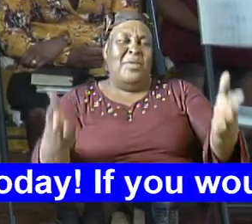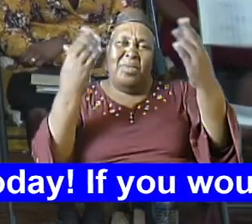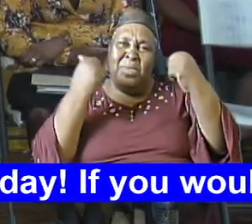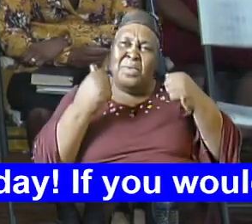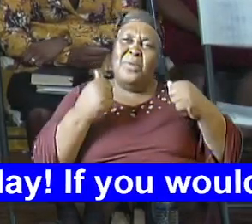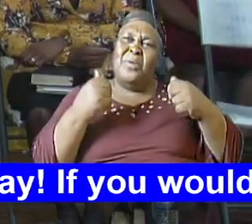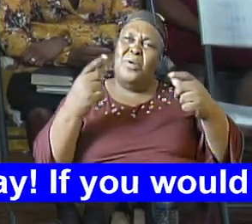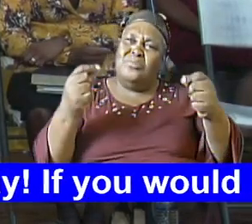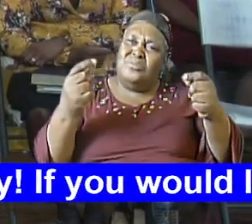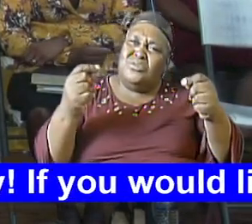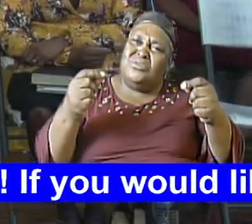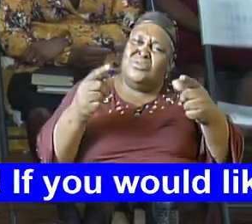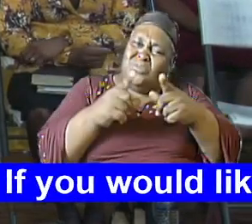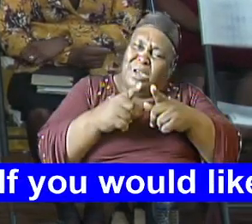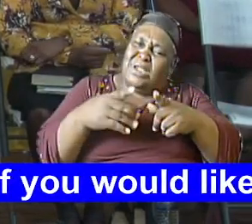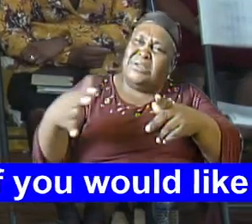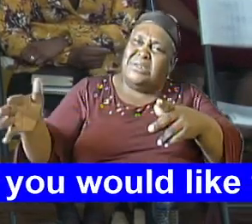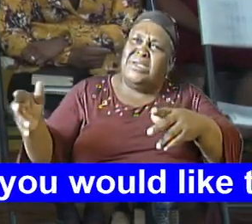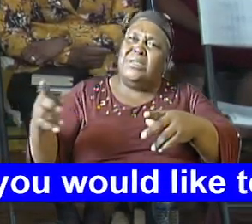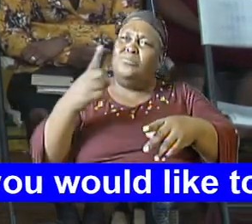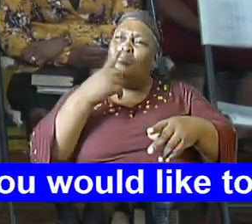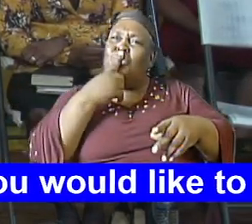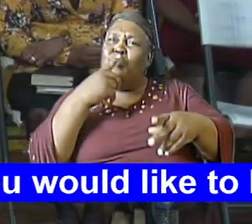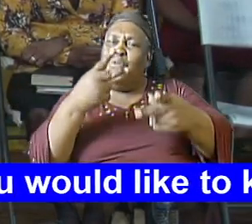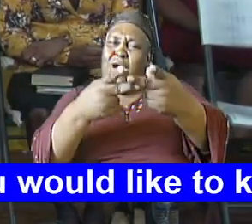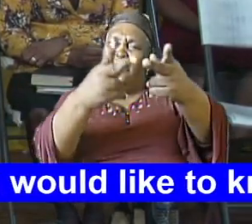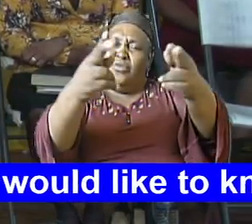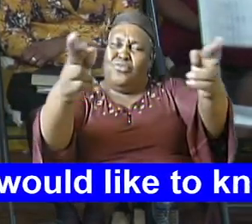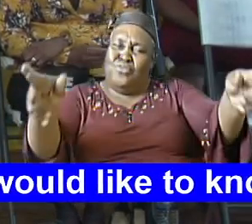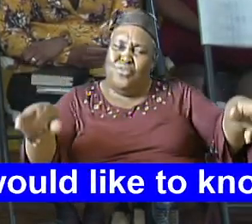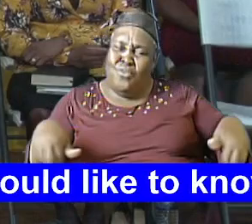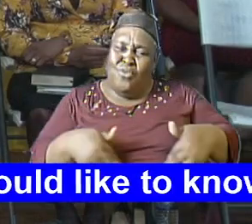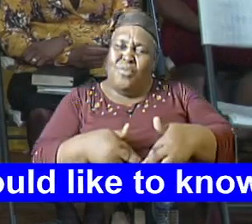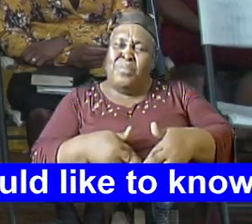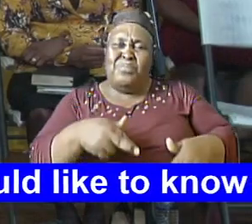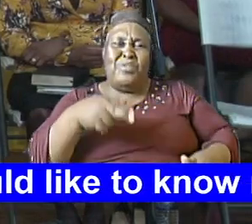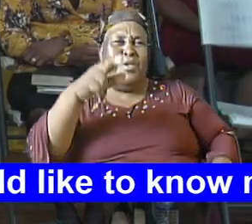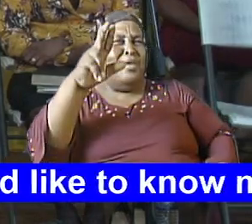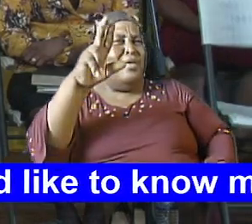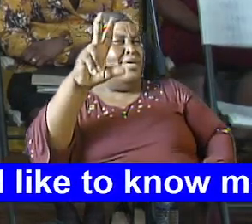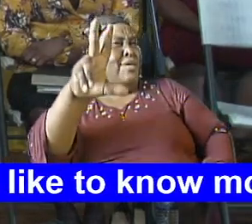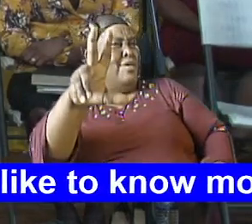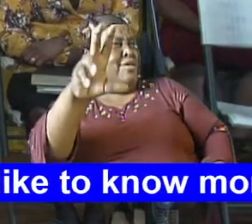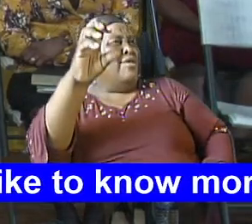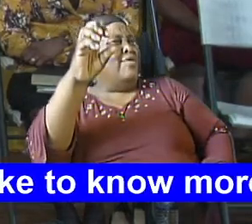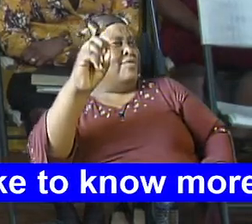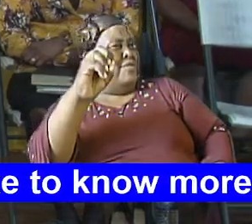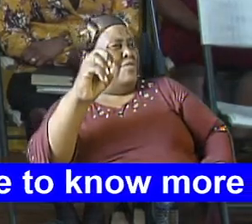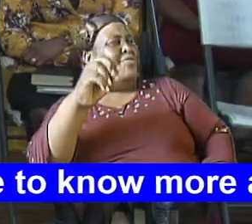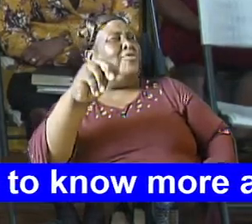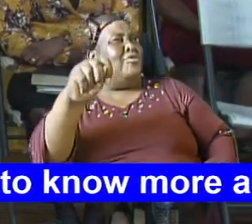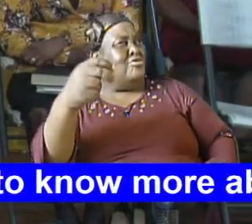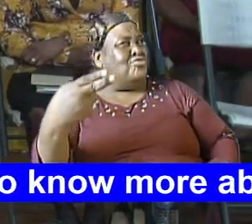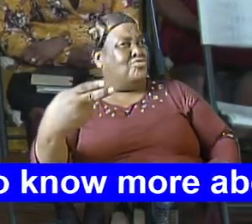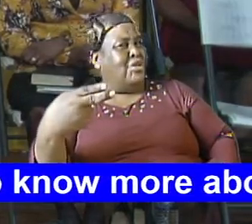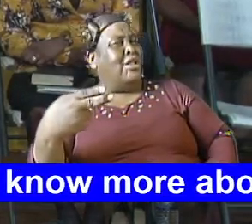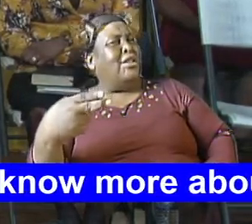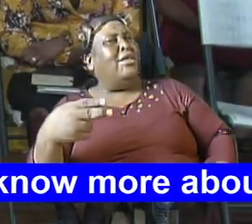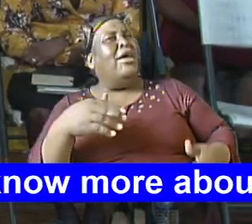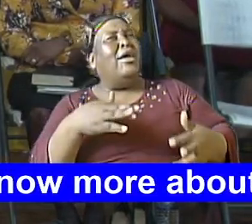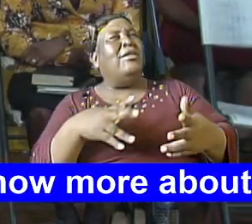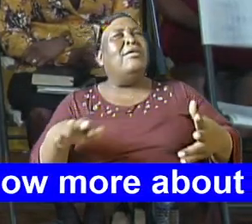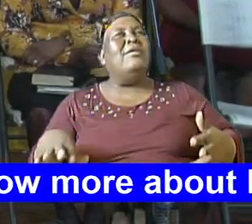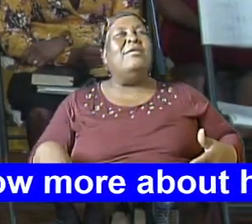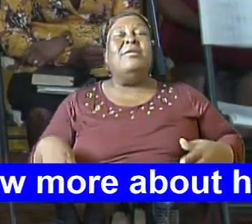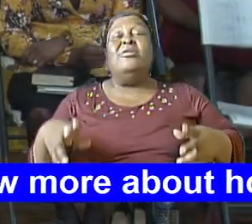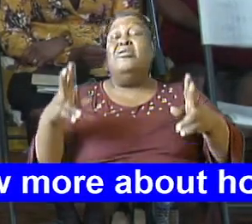Come do a little thing in a private room. 30 trillion me a give you, man. Jesus can't work so much. You